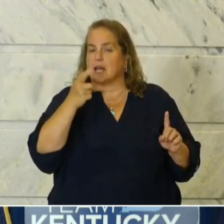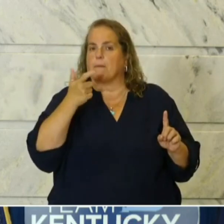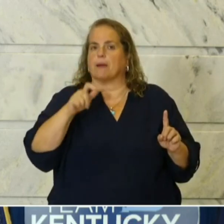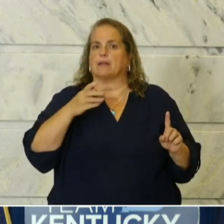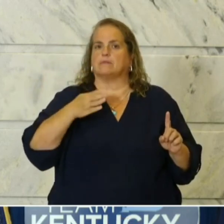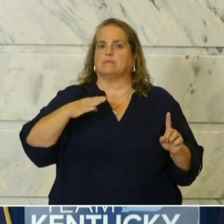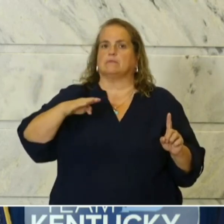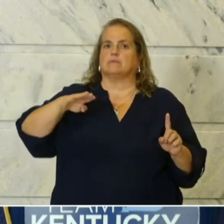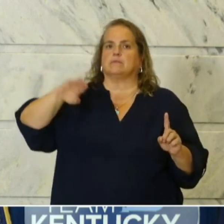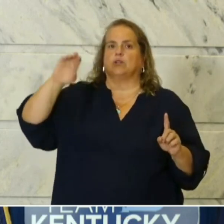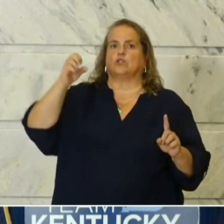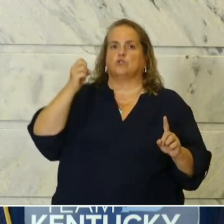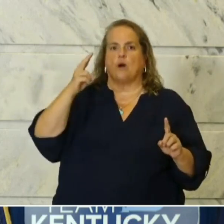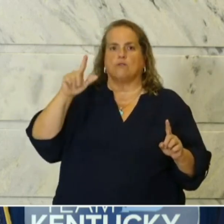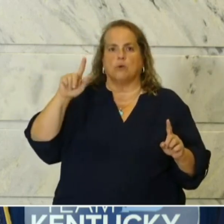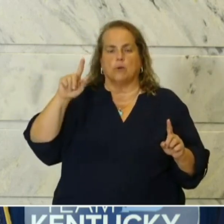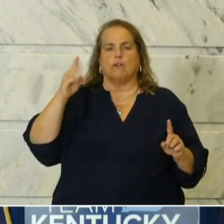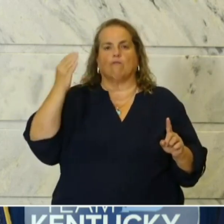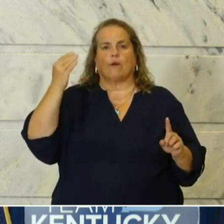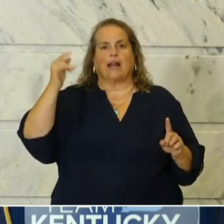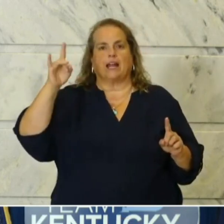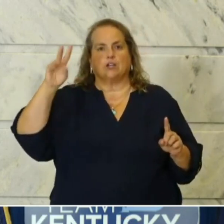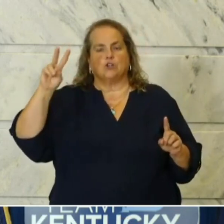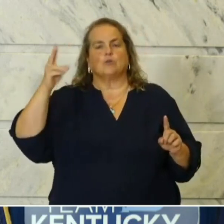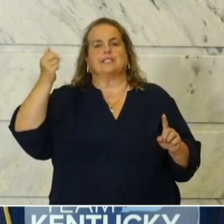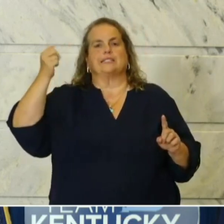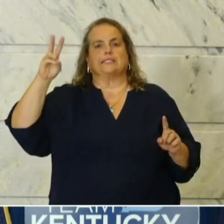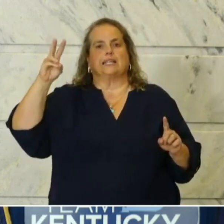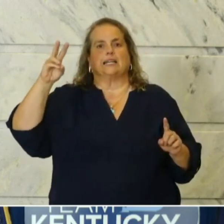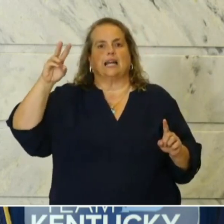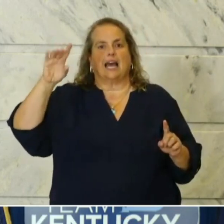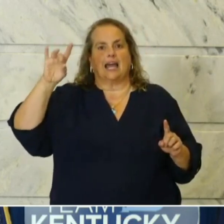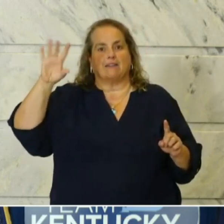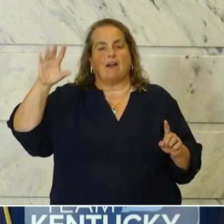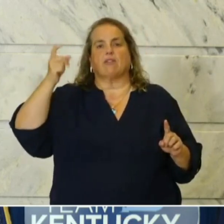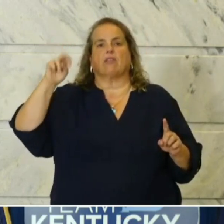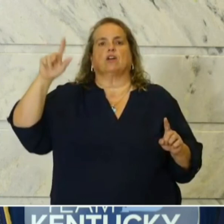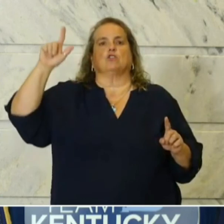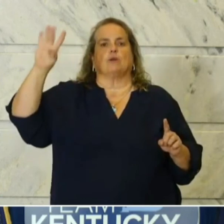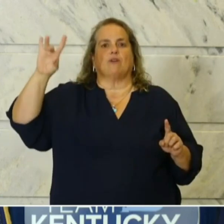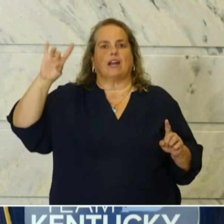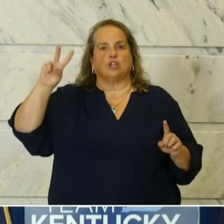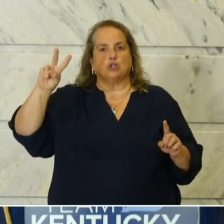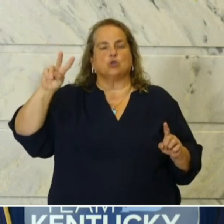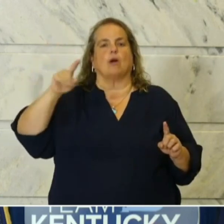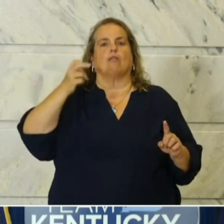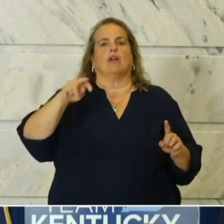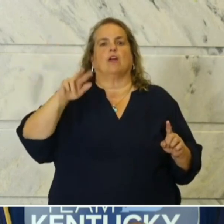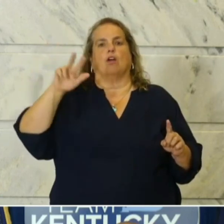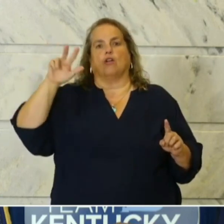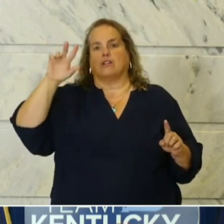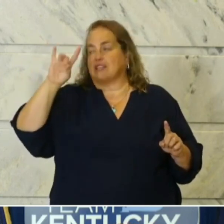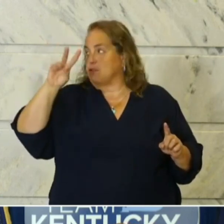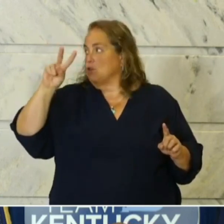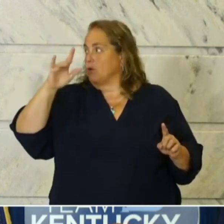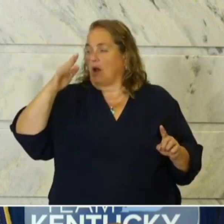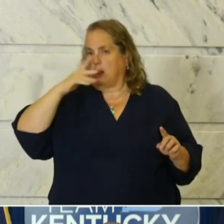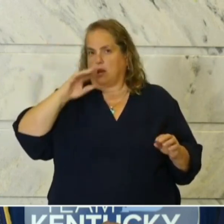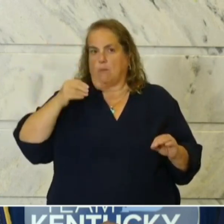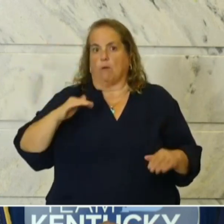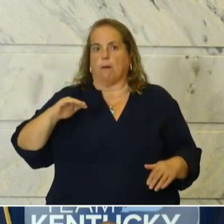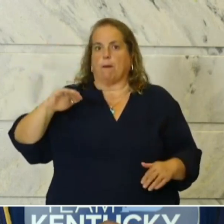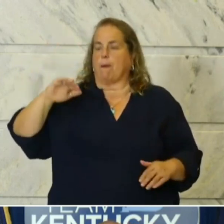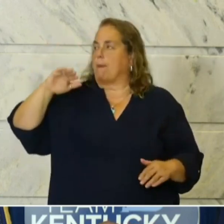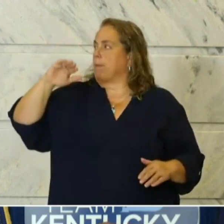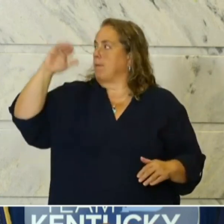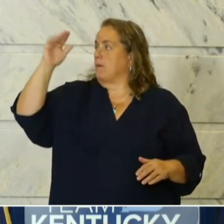again, 1221, 1482, 1675, then a big jump, 2482 and 3772. You start, not